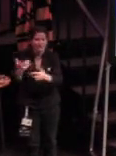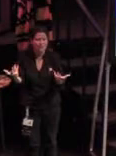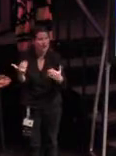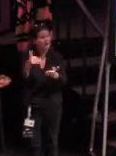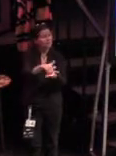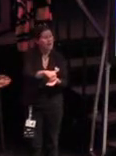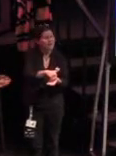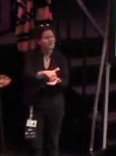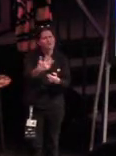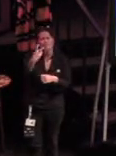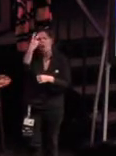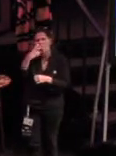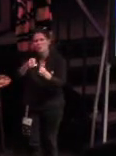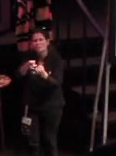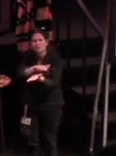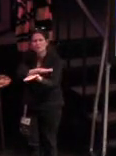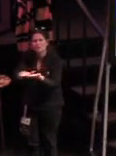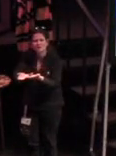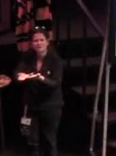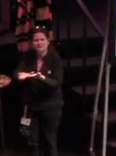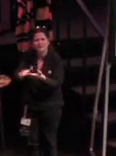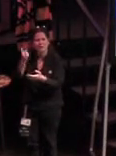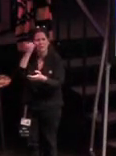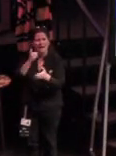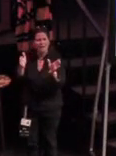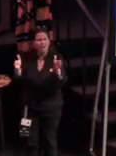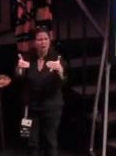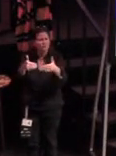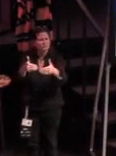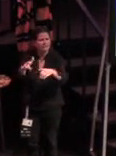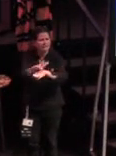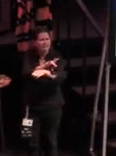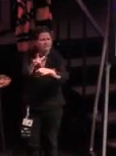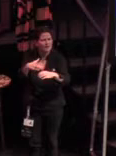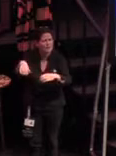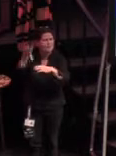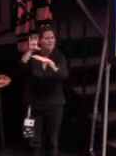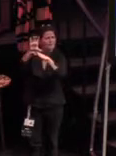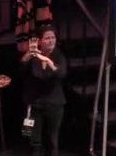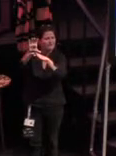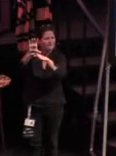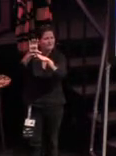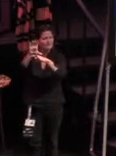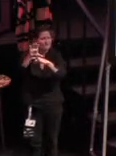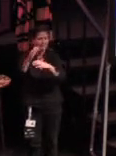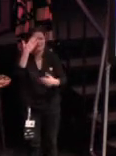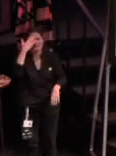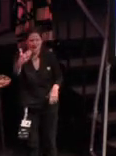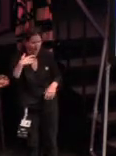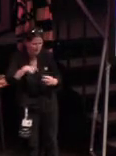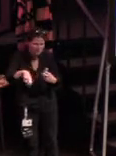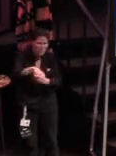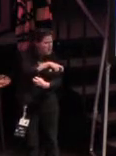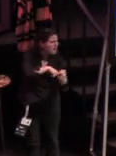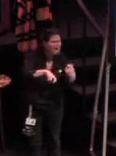the black box theatre above the O'Neill's pub in Shepherd's Bush, and I knew the O'Neill's really well, I didn't know the theatre, so it took me ages, like, walking up and down, being